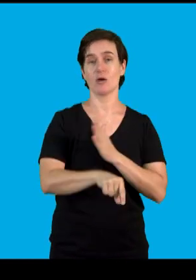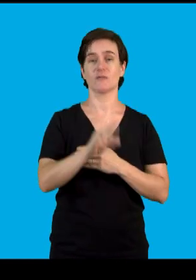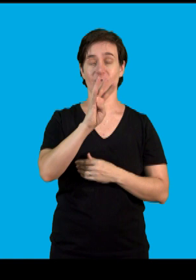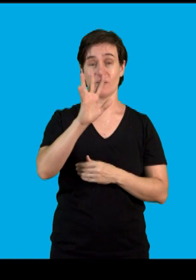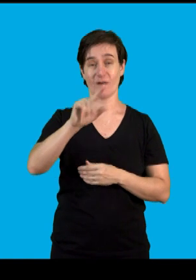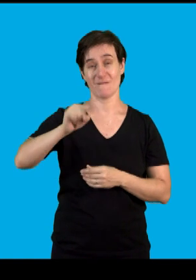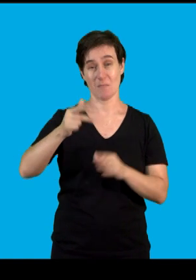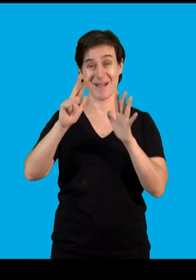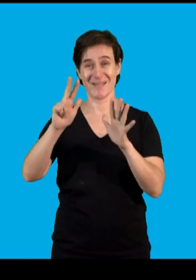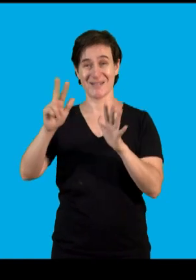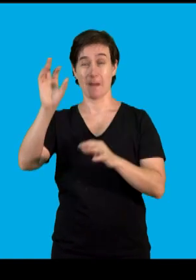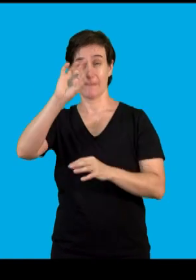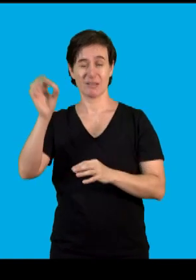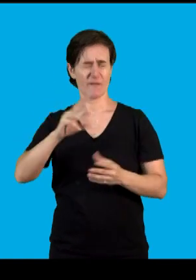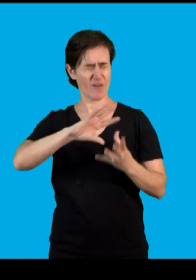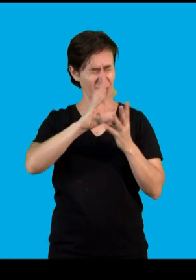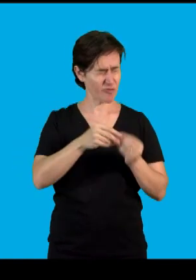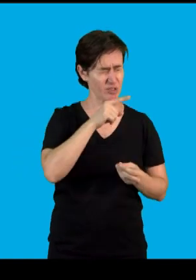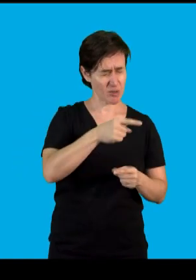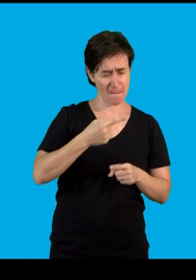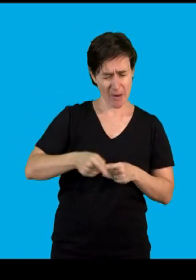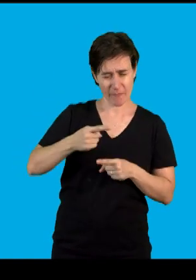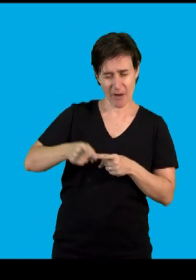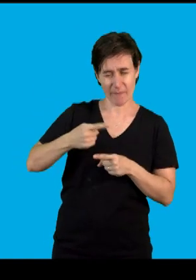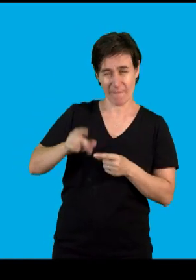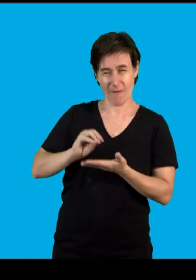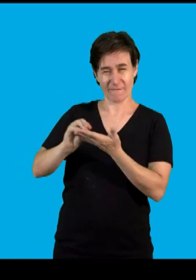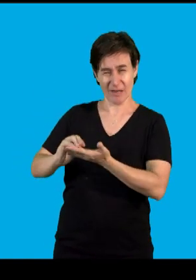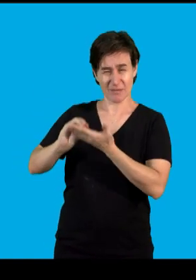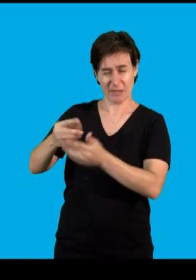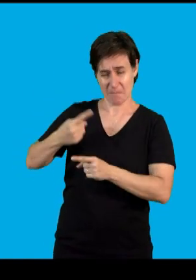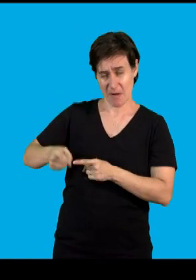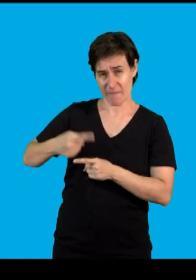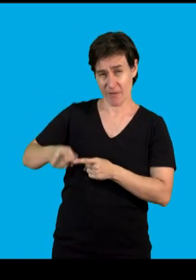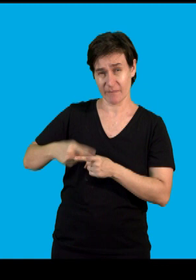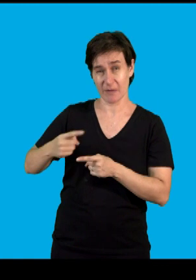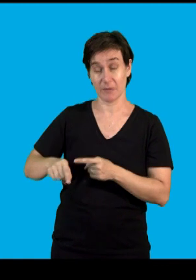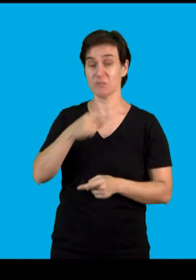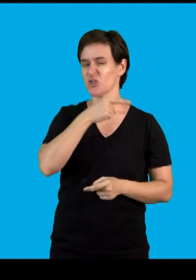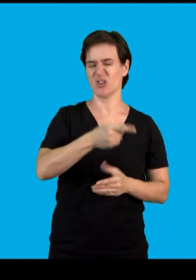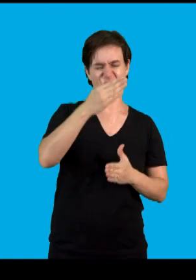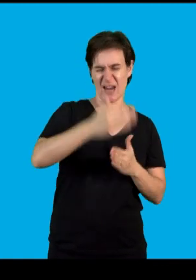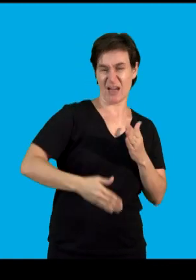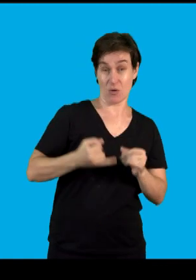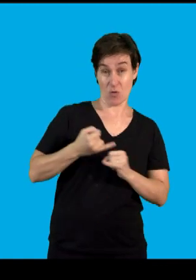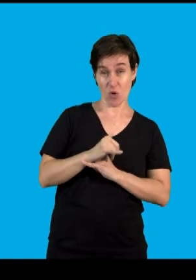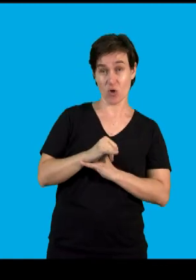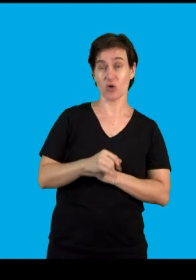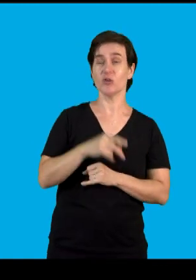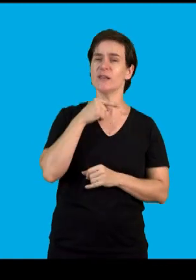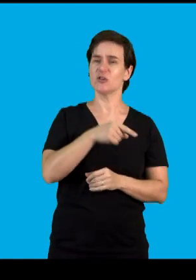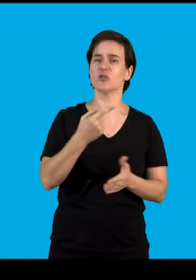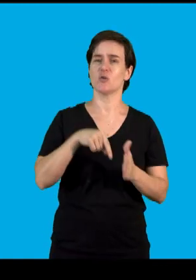45.88% of the total premiums that she contributed towards the fund by terminating her